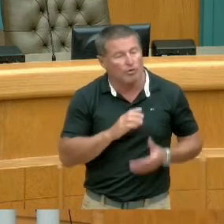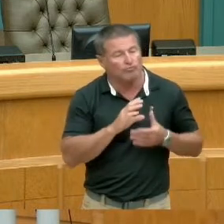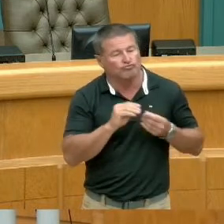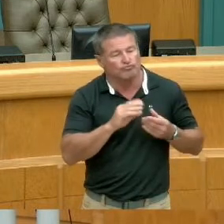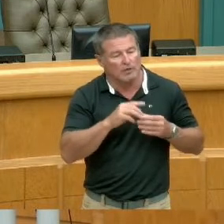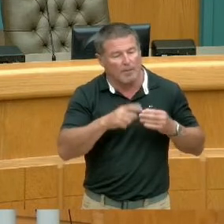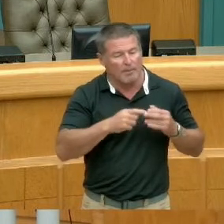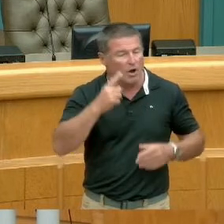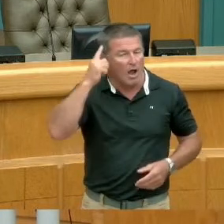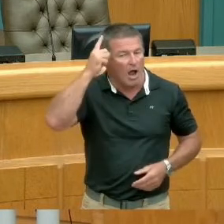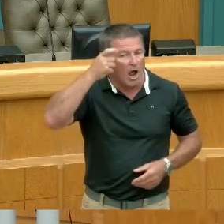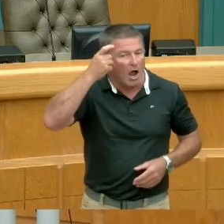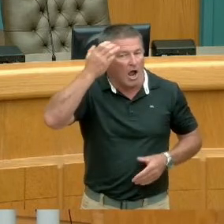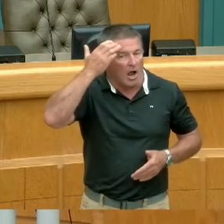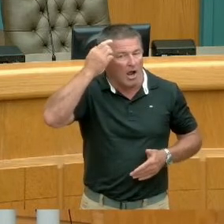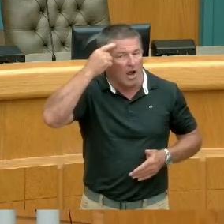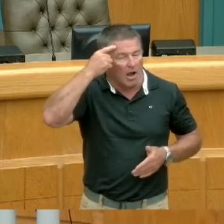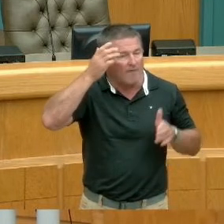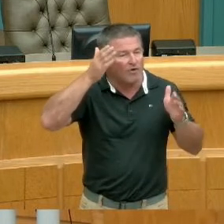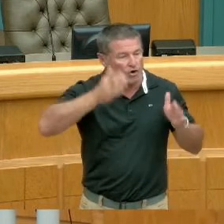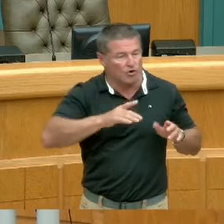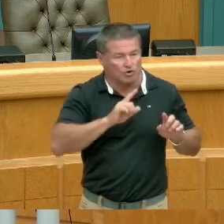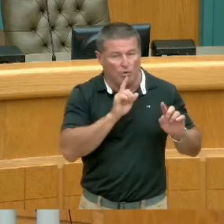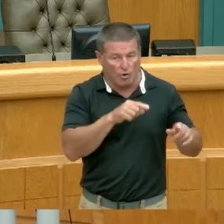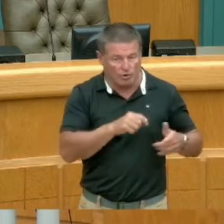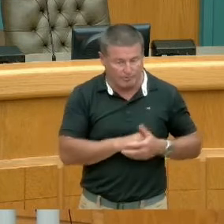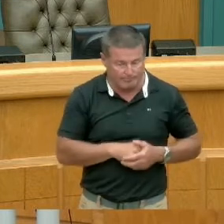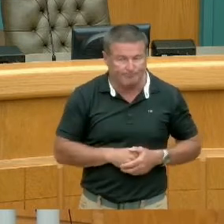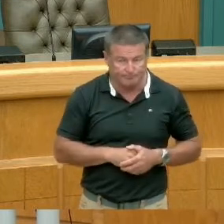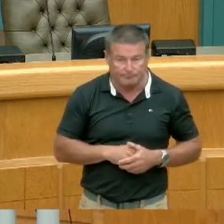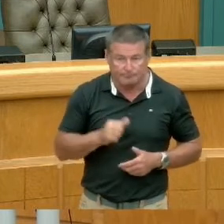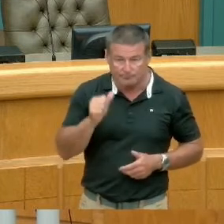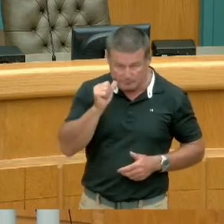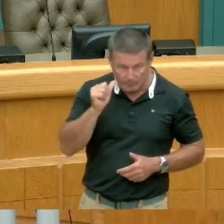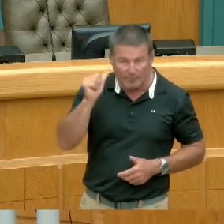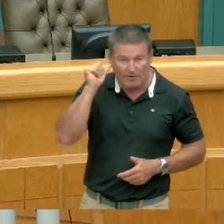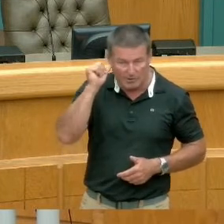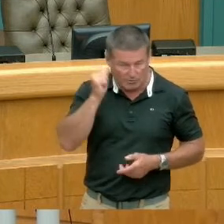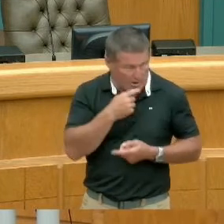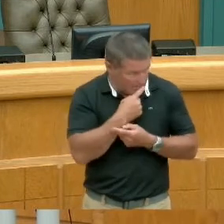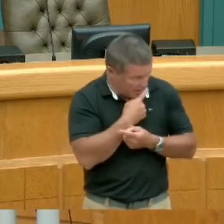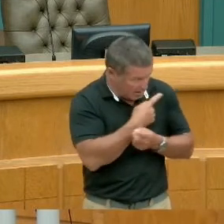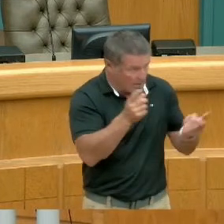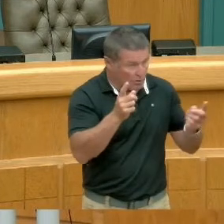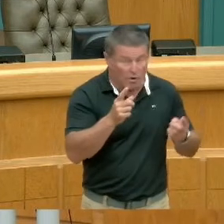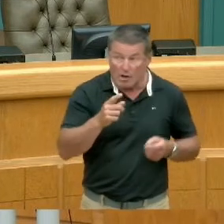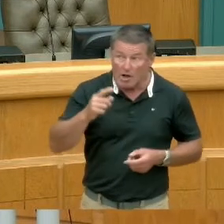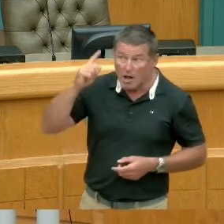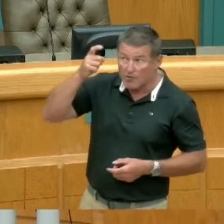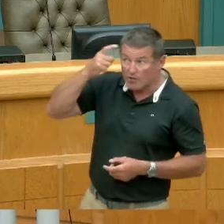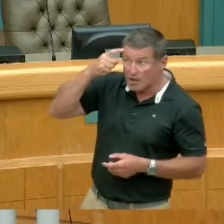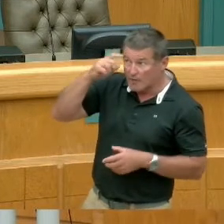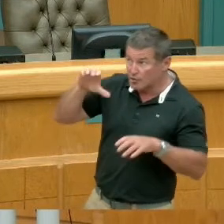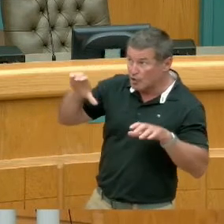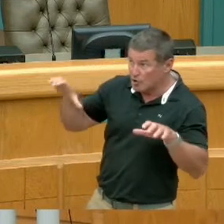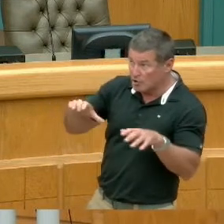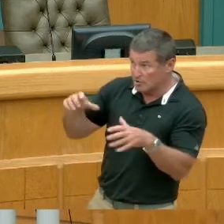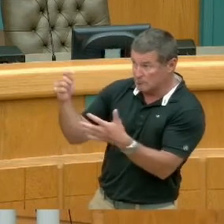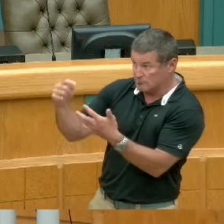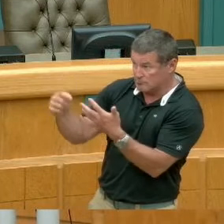governor's orders. I spoke on her behalf yesterday, providing an update on what the governor did statewide, and the